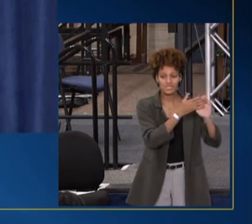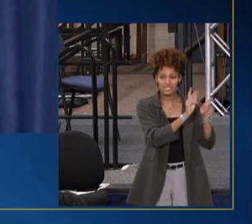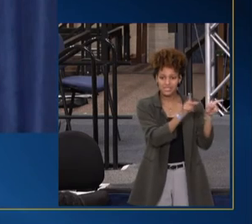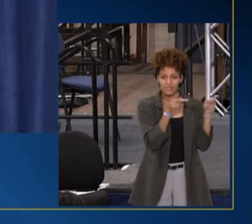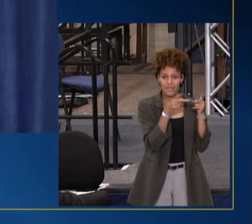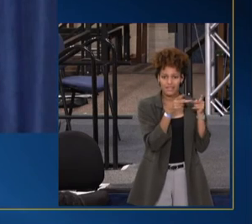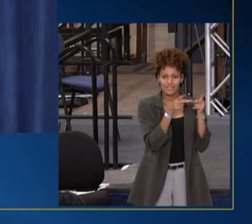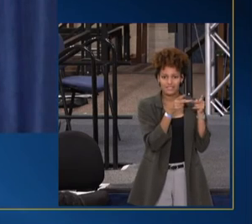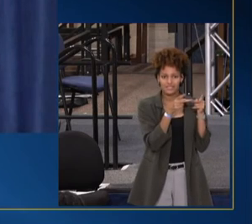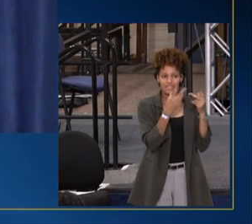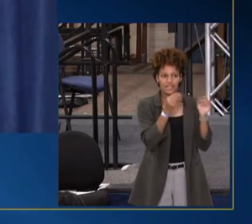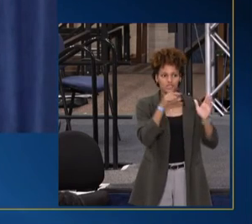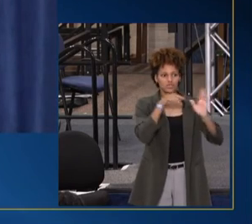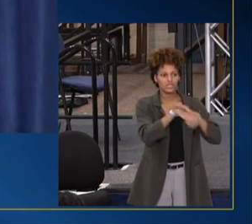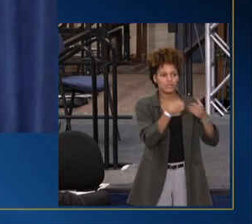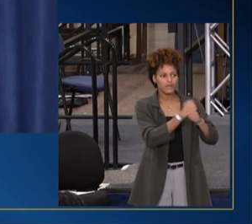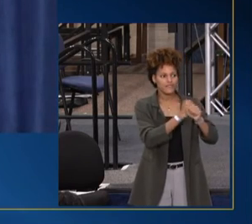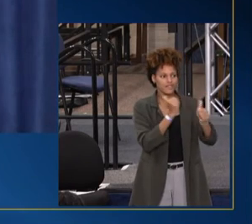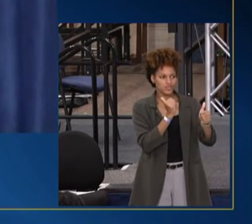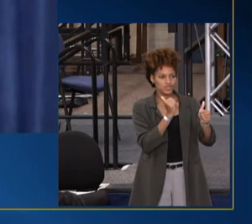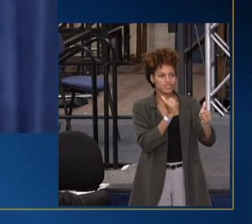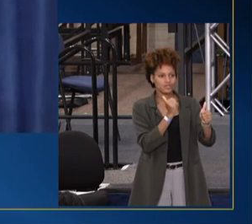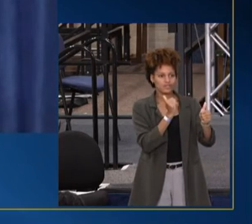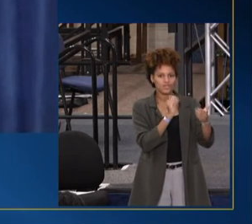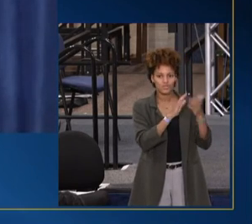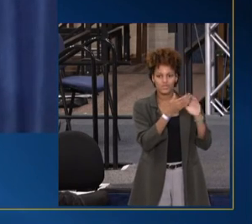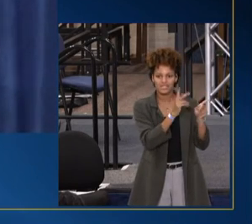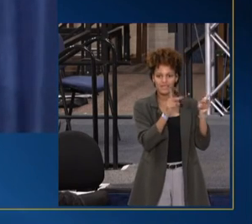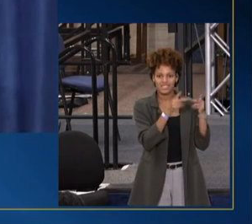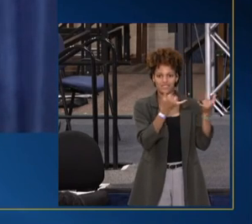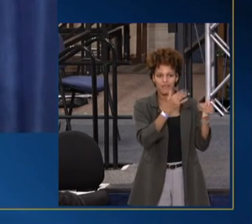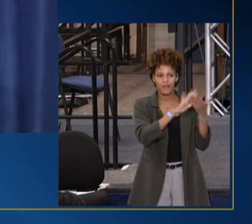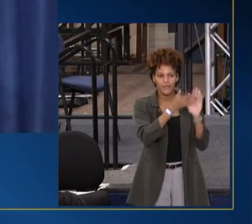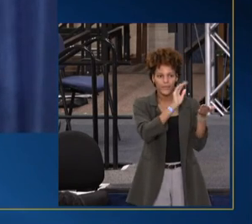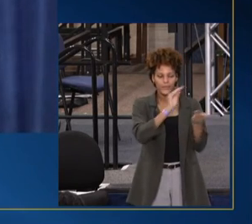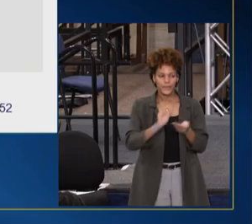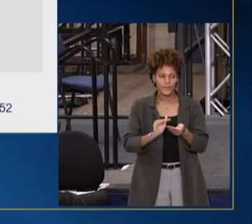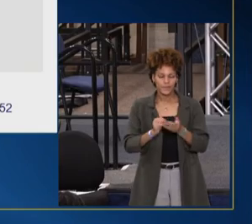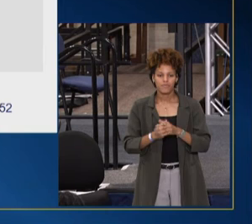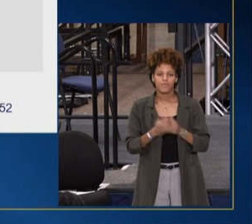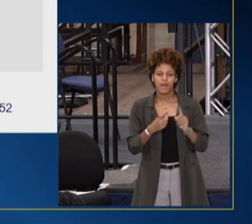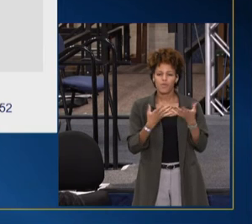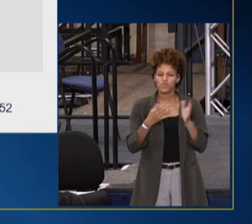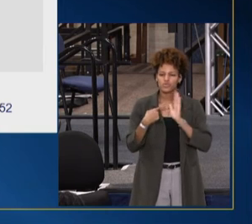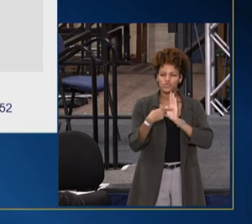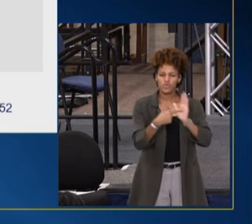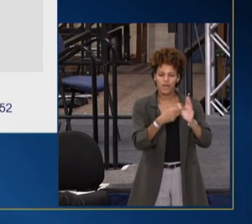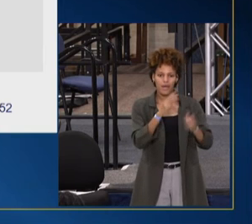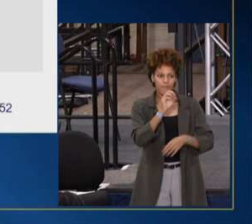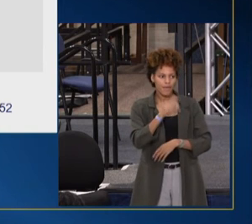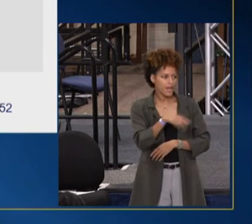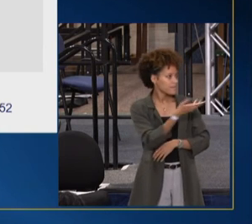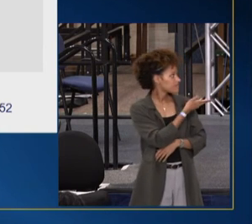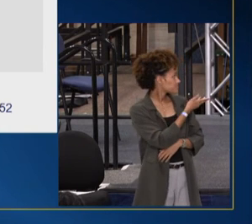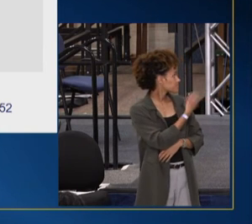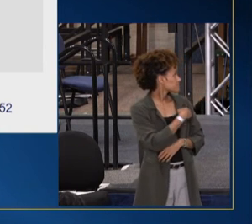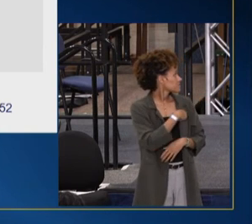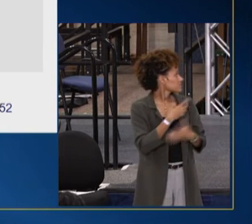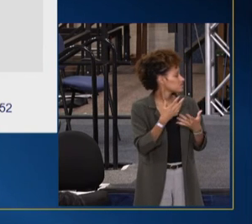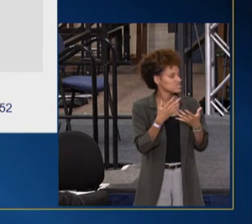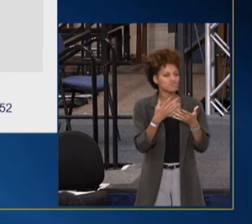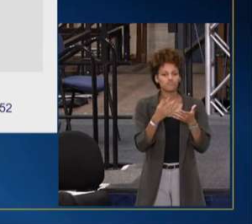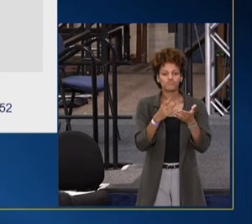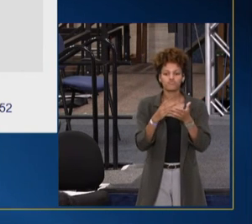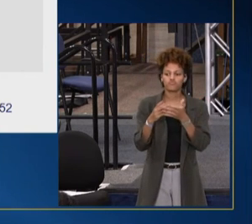is the impact of what we're starting to see here. I wanted to actually show a map of where at the Trevor Project we track about